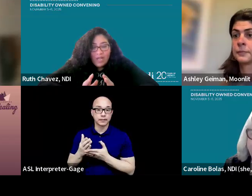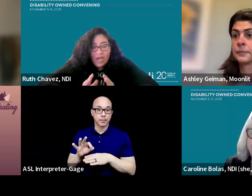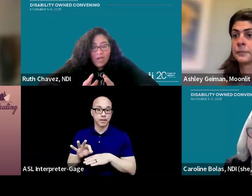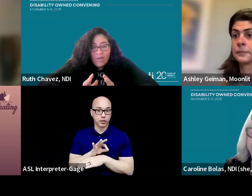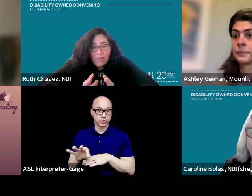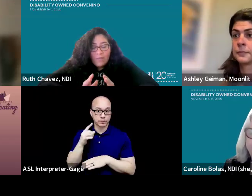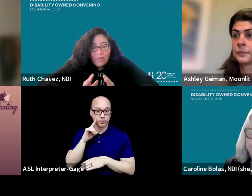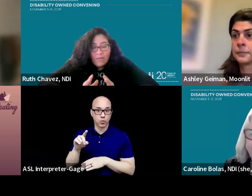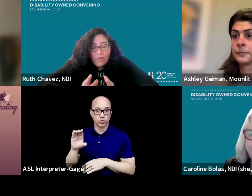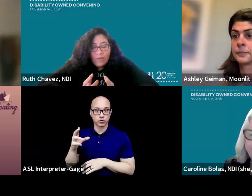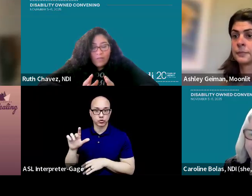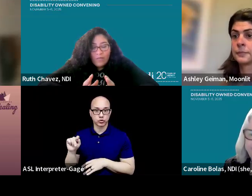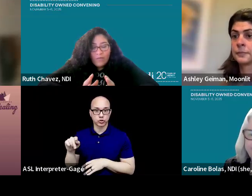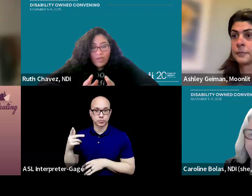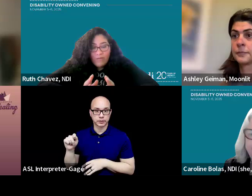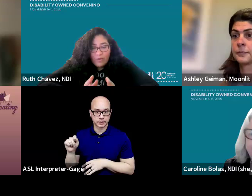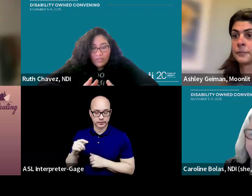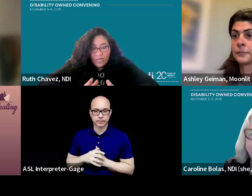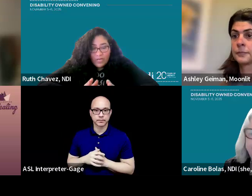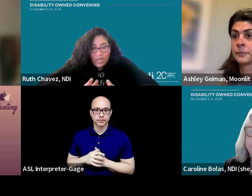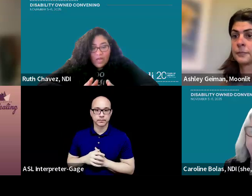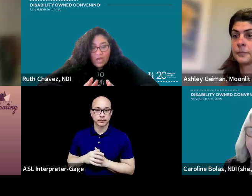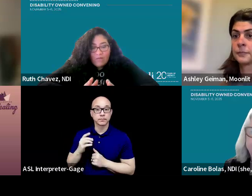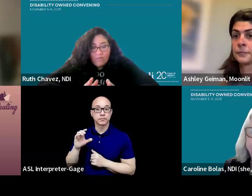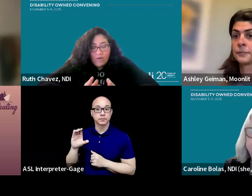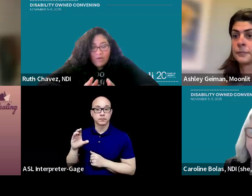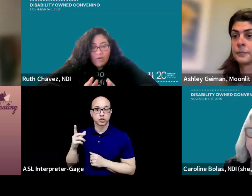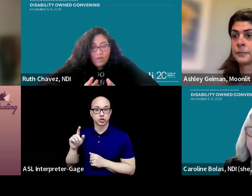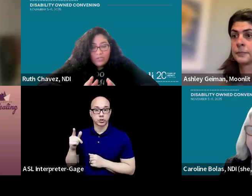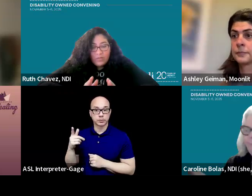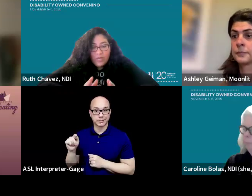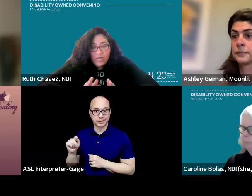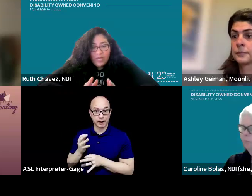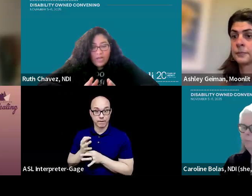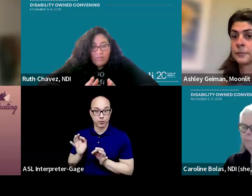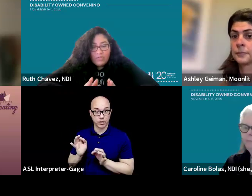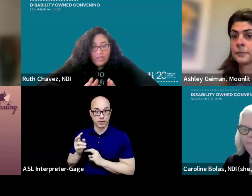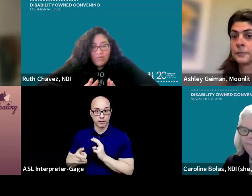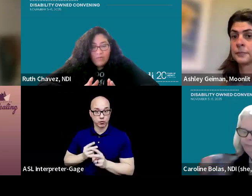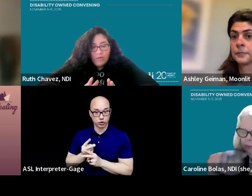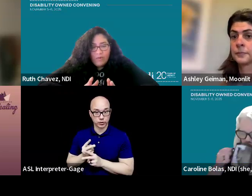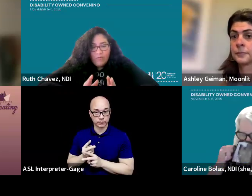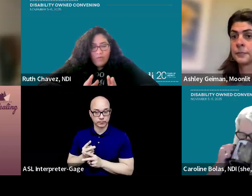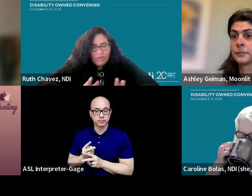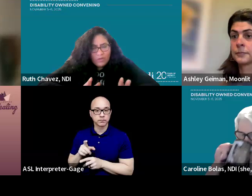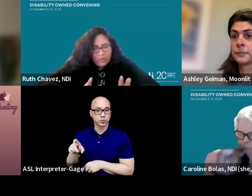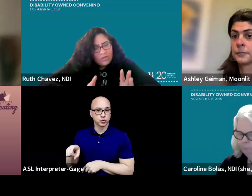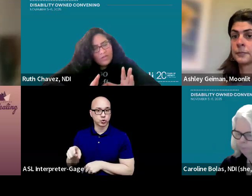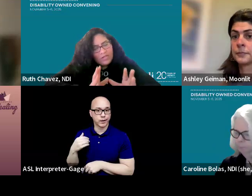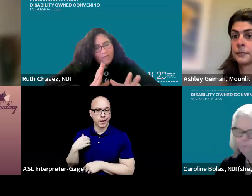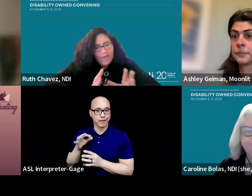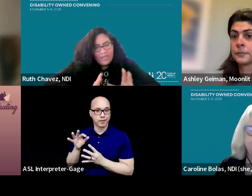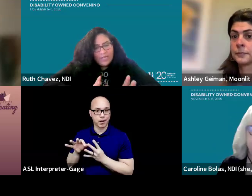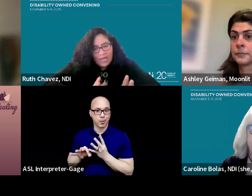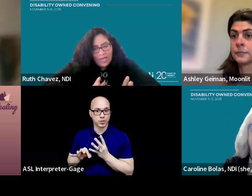ChatGPT, for the free version, there should be an option for folders